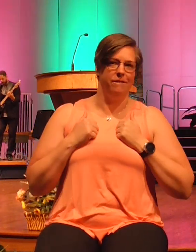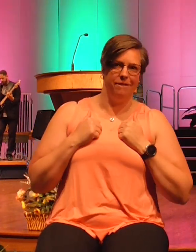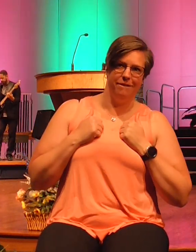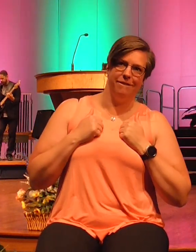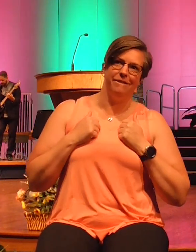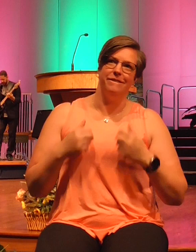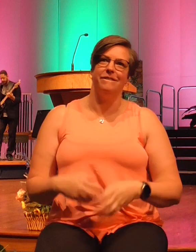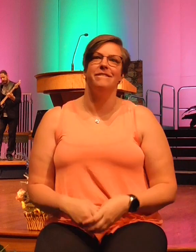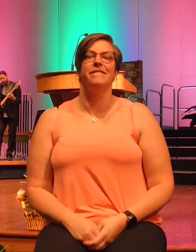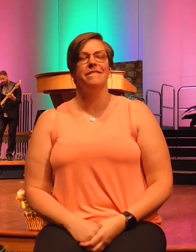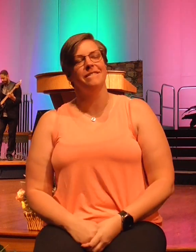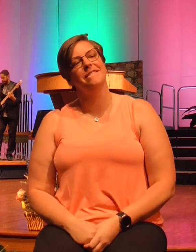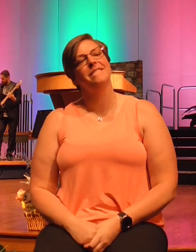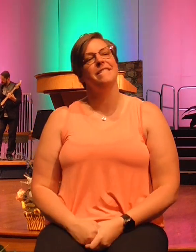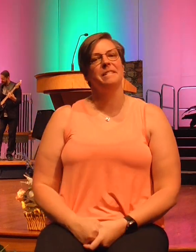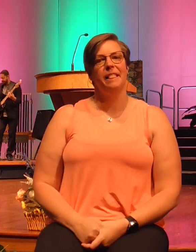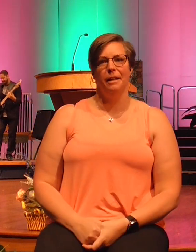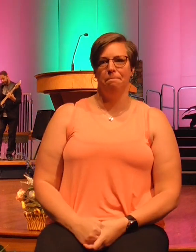life.